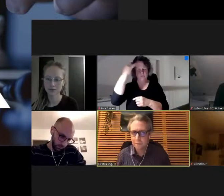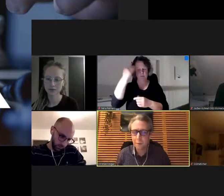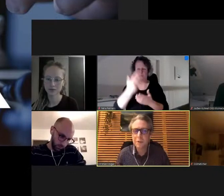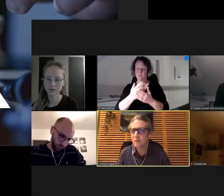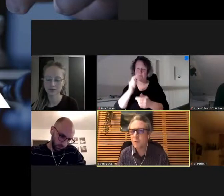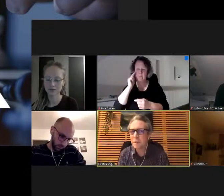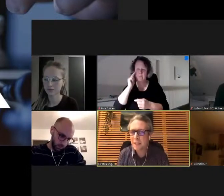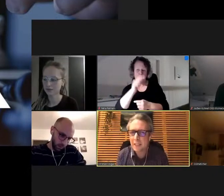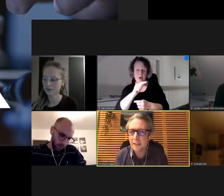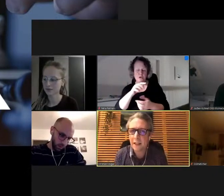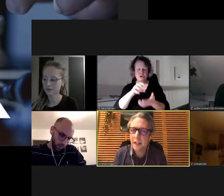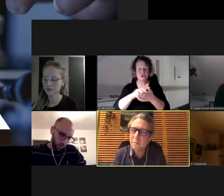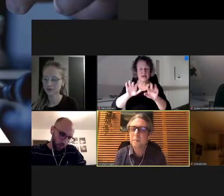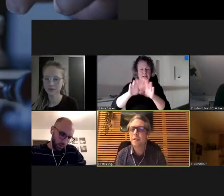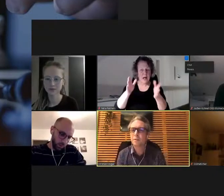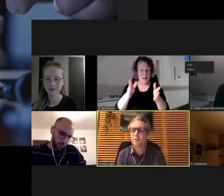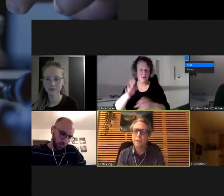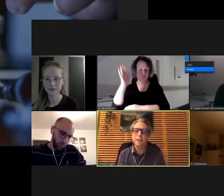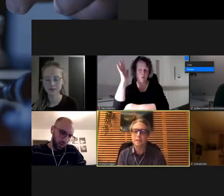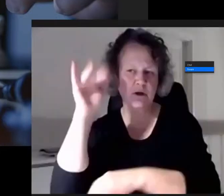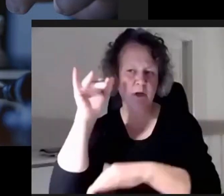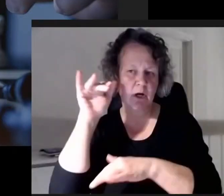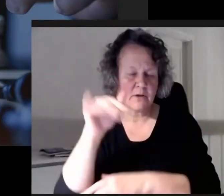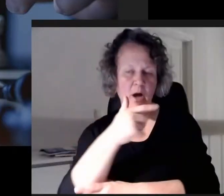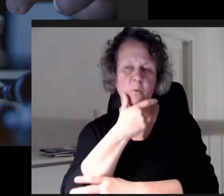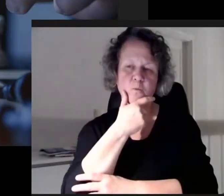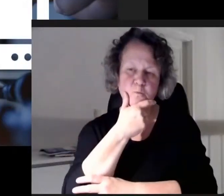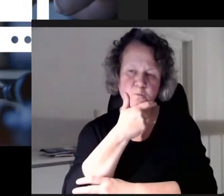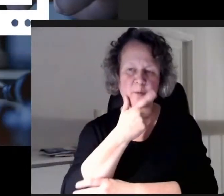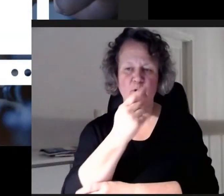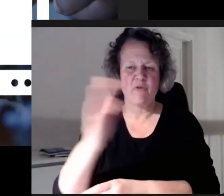is a presentation, for example, and something must have happened.